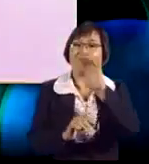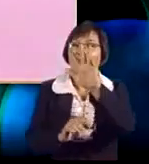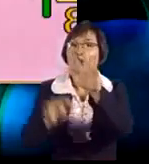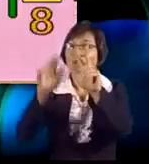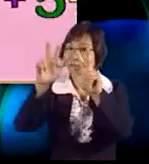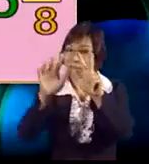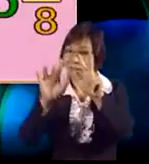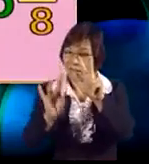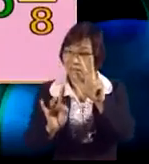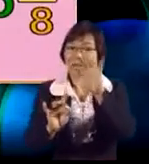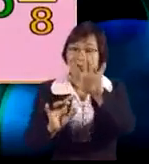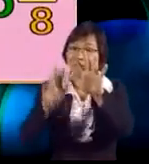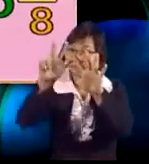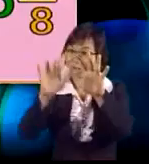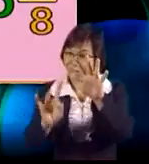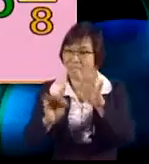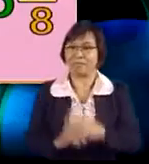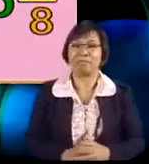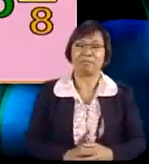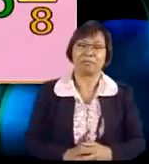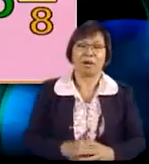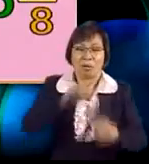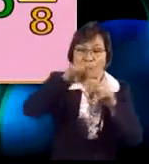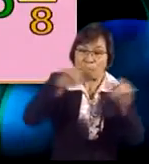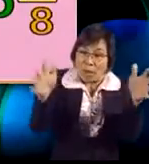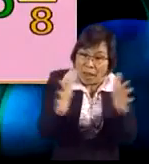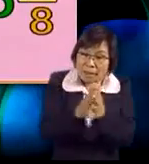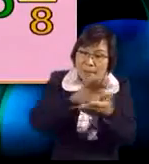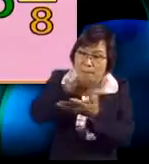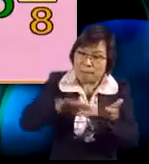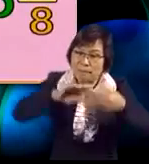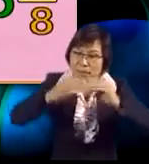1 and 1/8 plus 5 and 3/8.